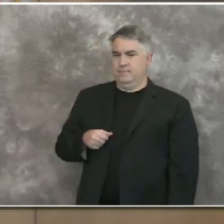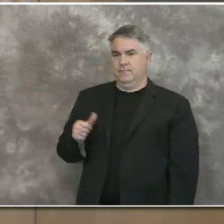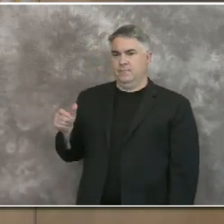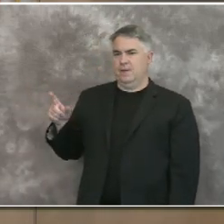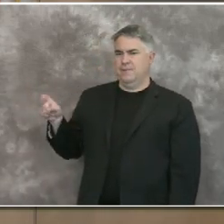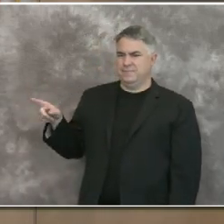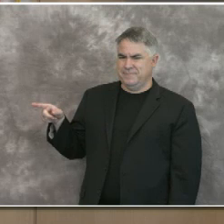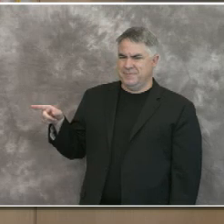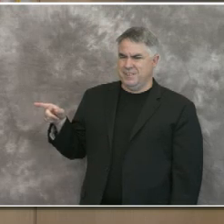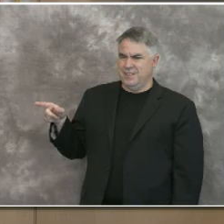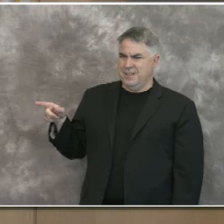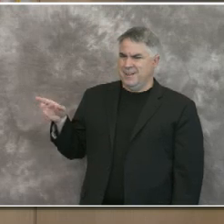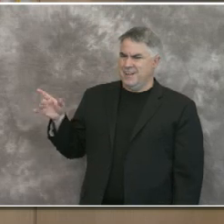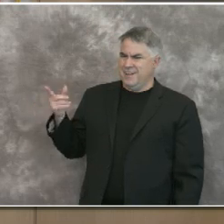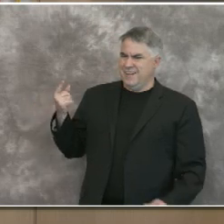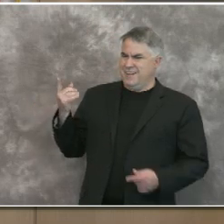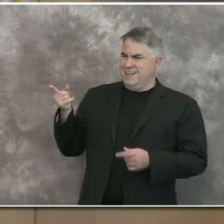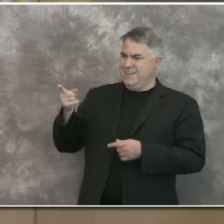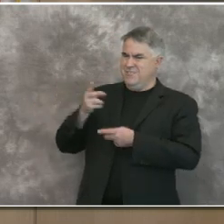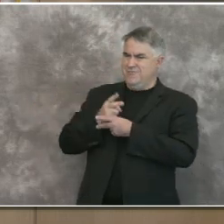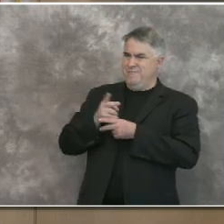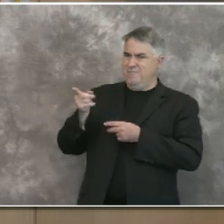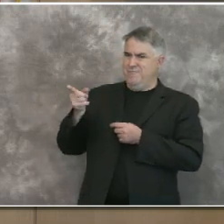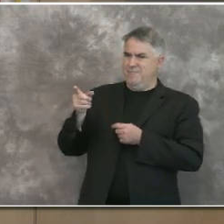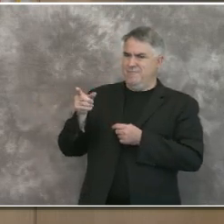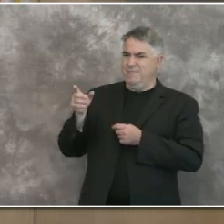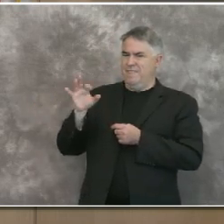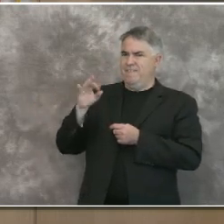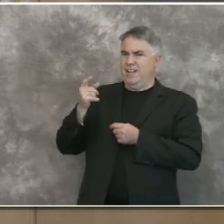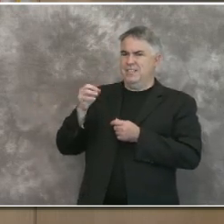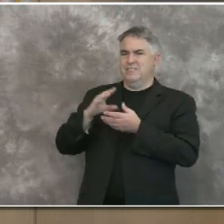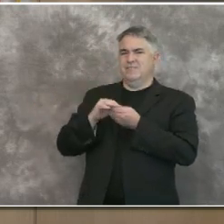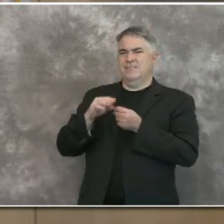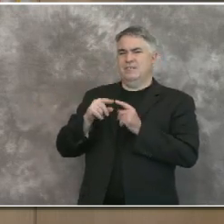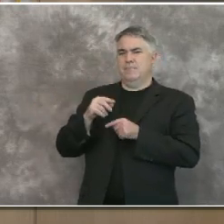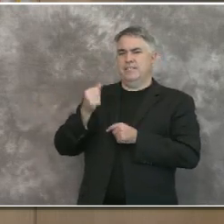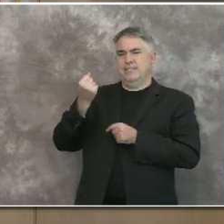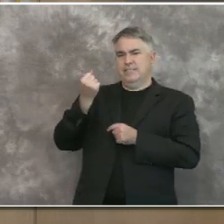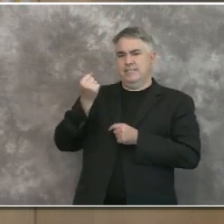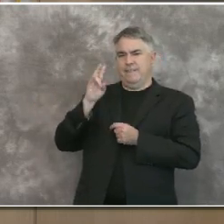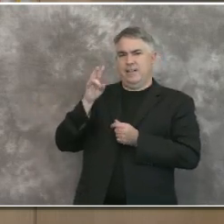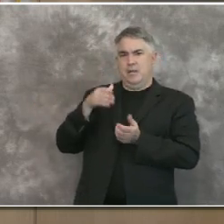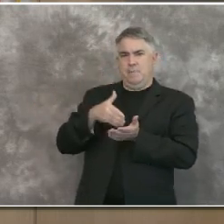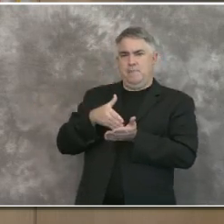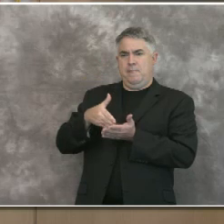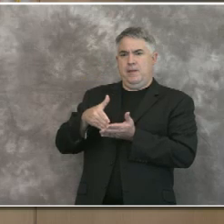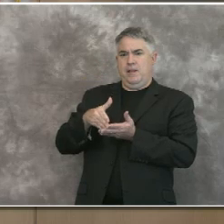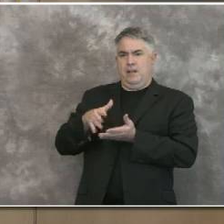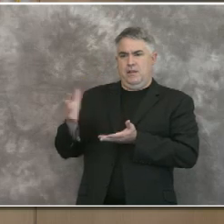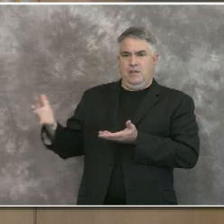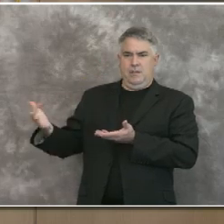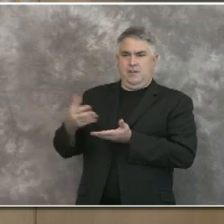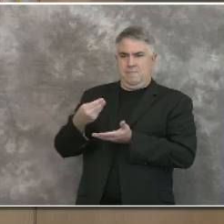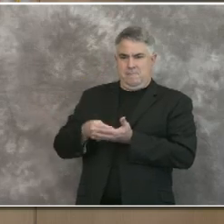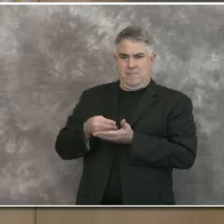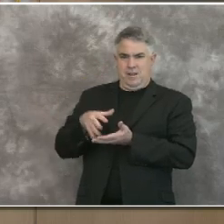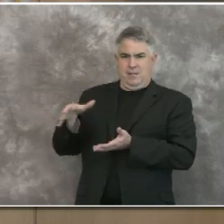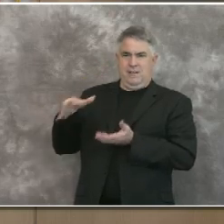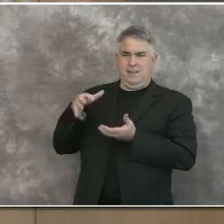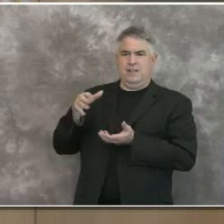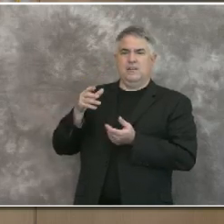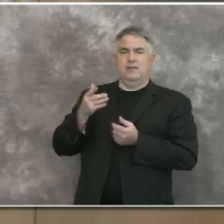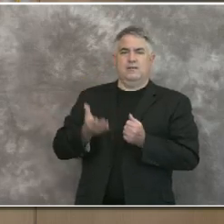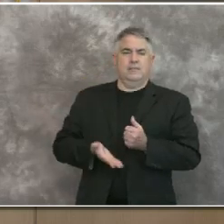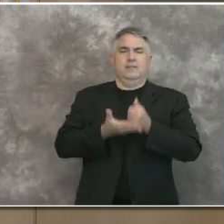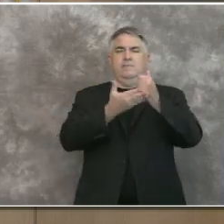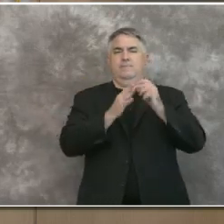news conference, Supervisor Fletcher was talking about $17 million in economic stimulus for the hospitality